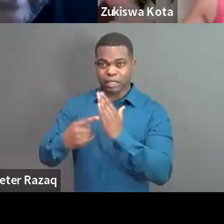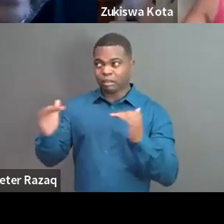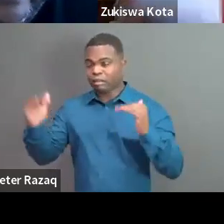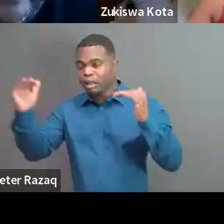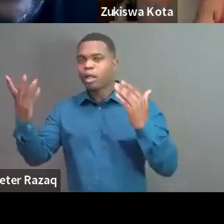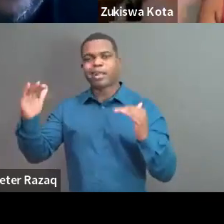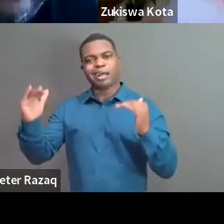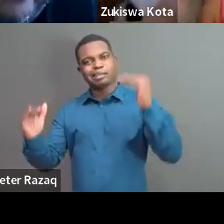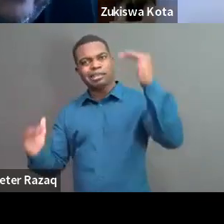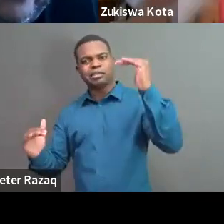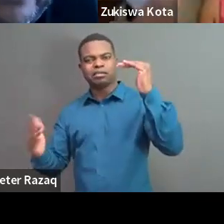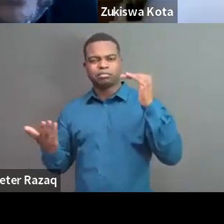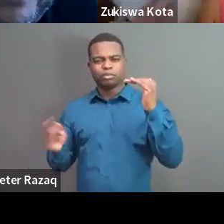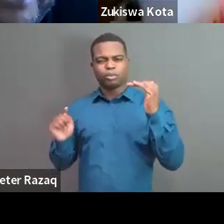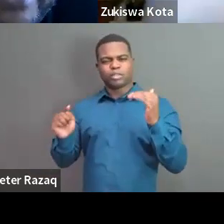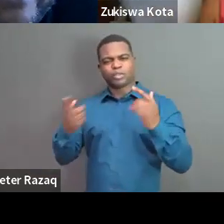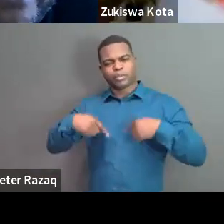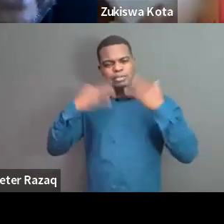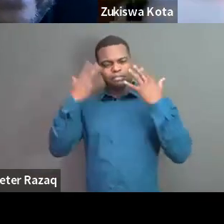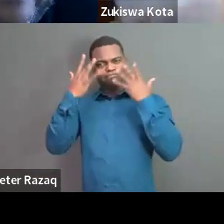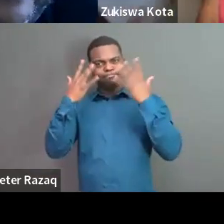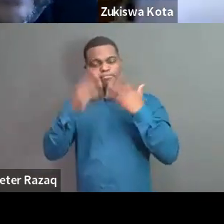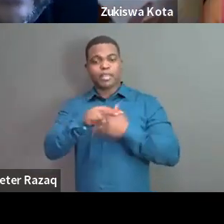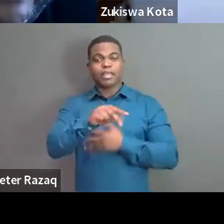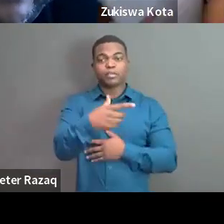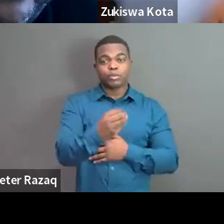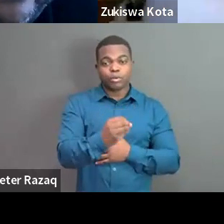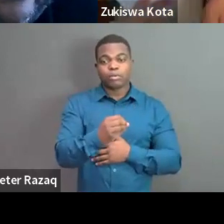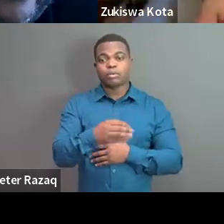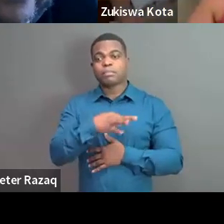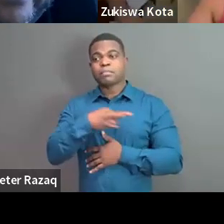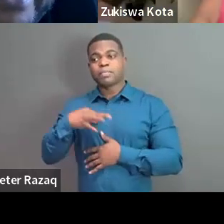access and to this digital